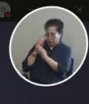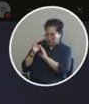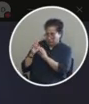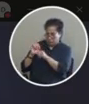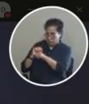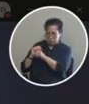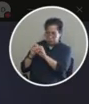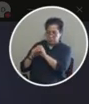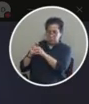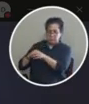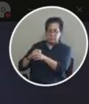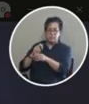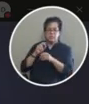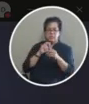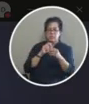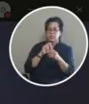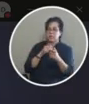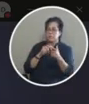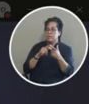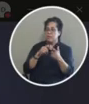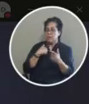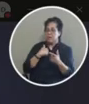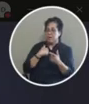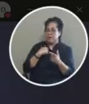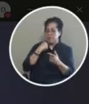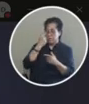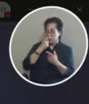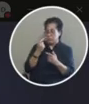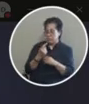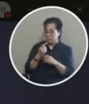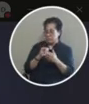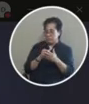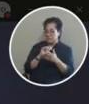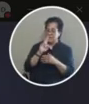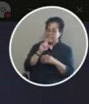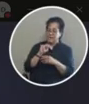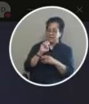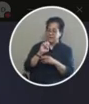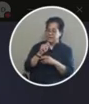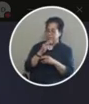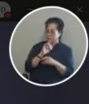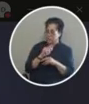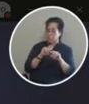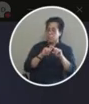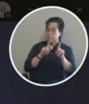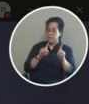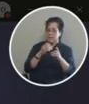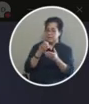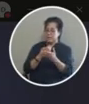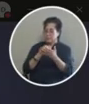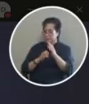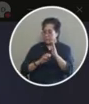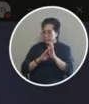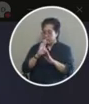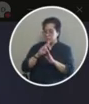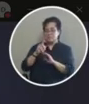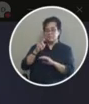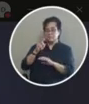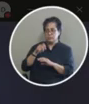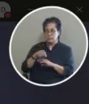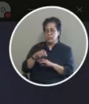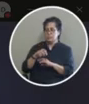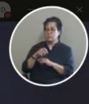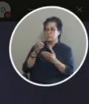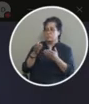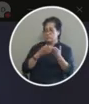and I distanced myself from what I thought was something that was completely unethical. The truth of the matter is that economic development is supposed to serve